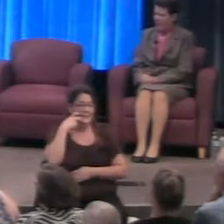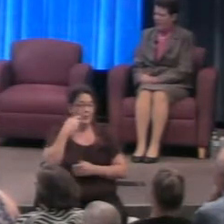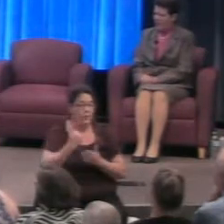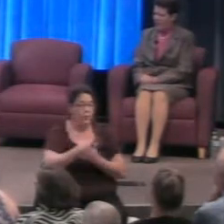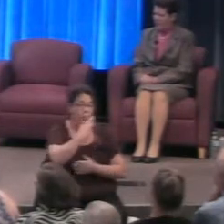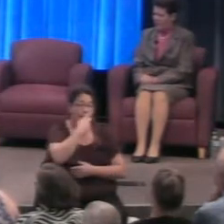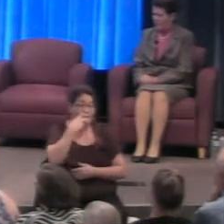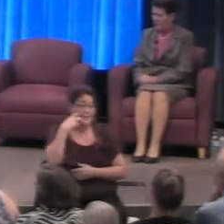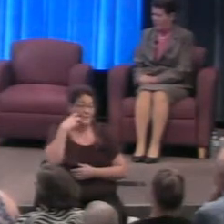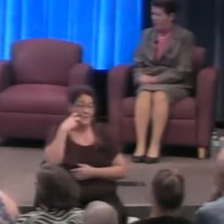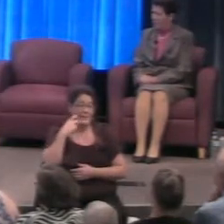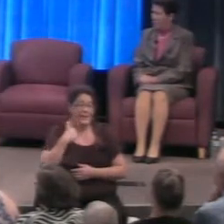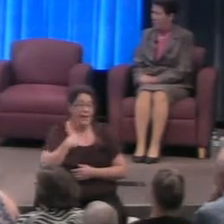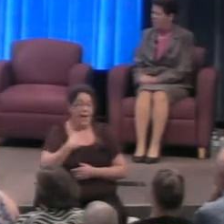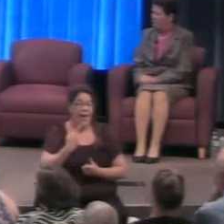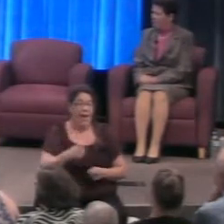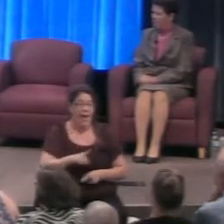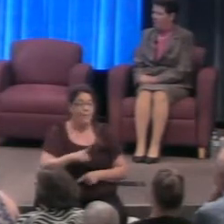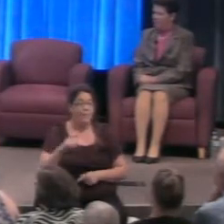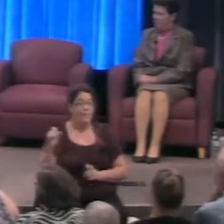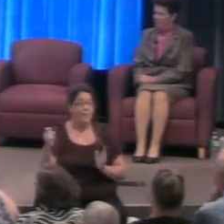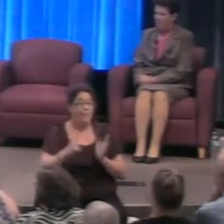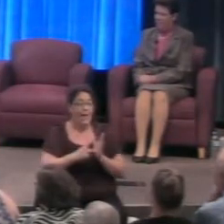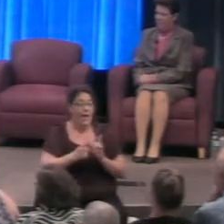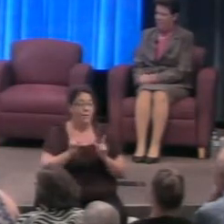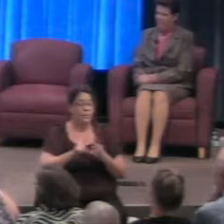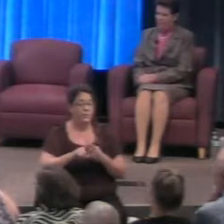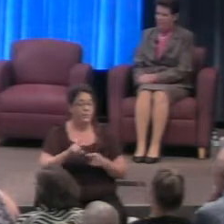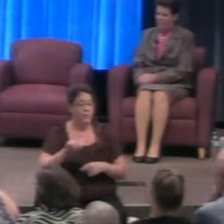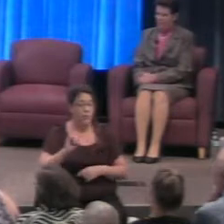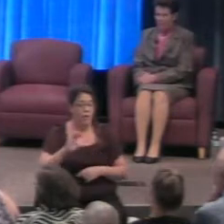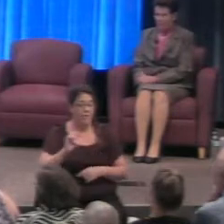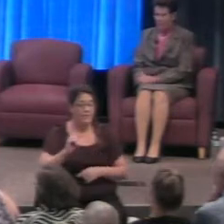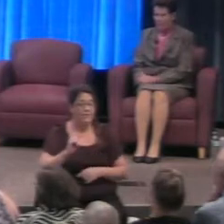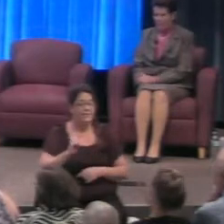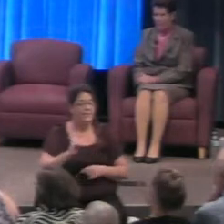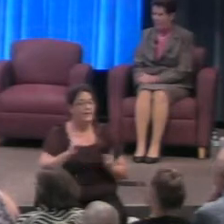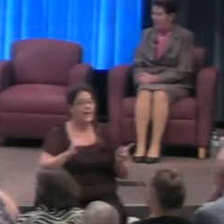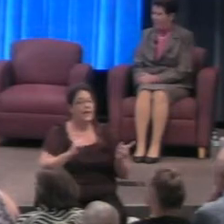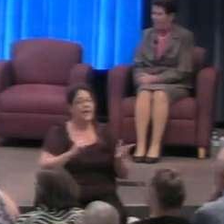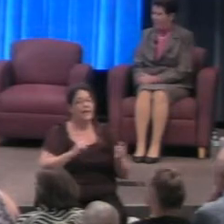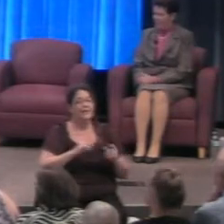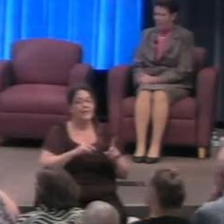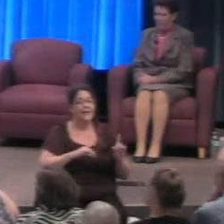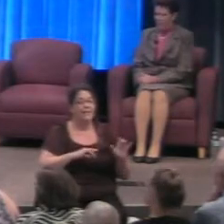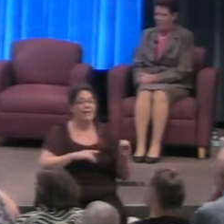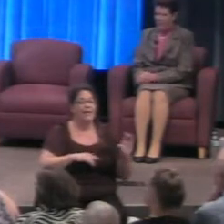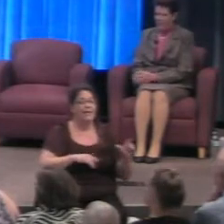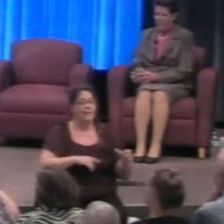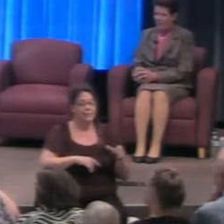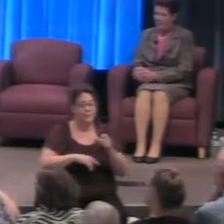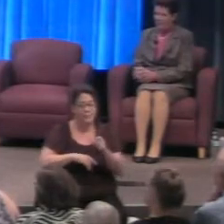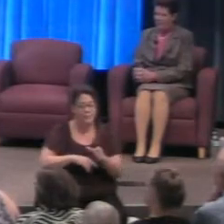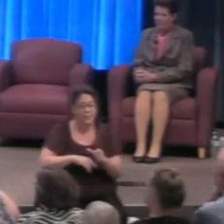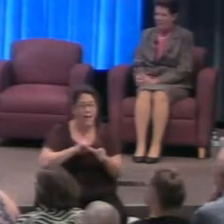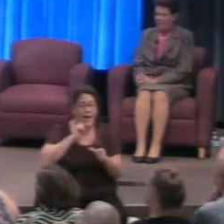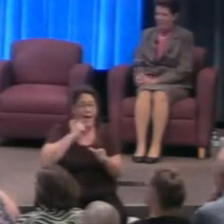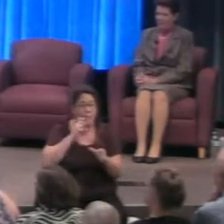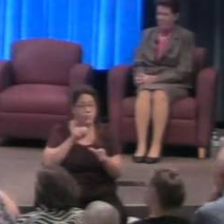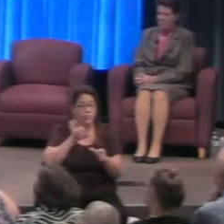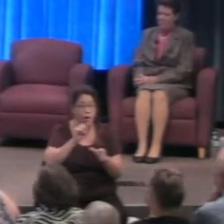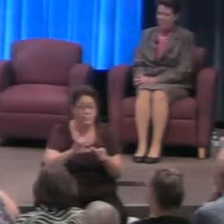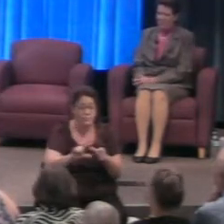Apparently, when Janet returned to the office from a series of meetings, David had placed an individual serving size of